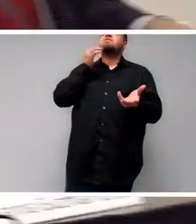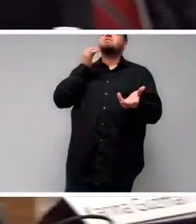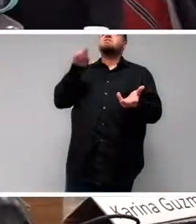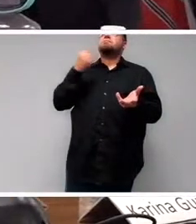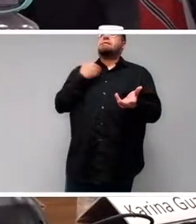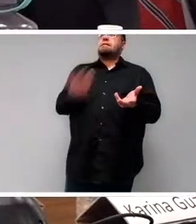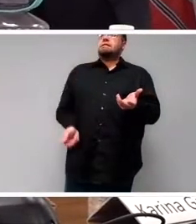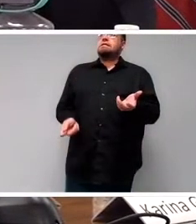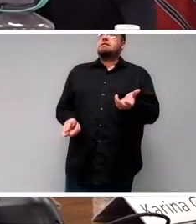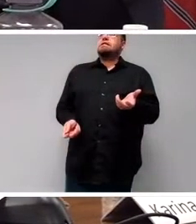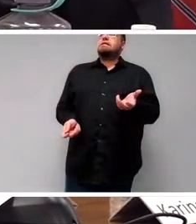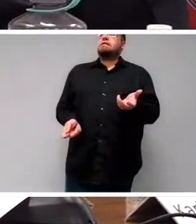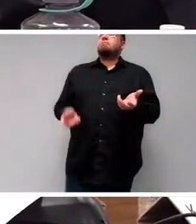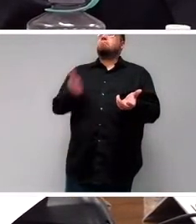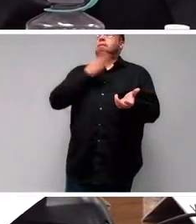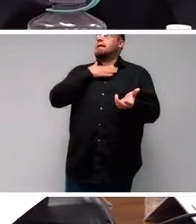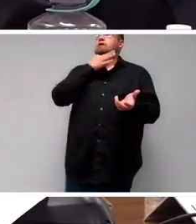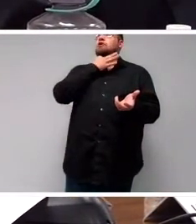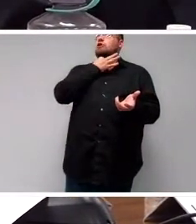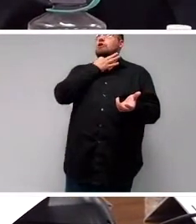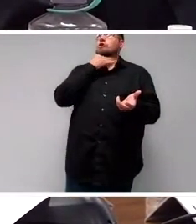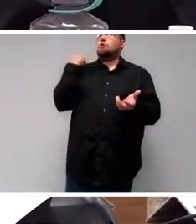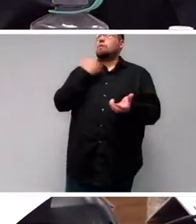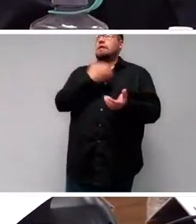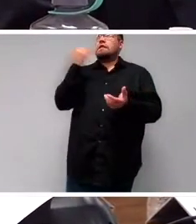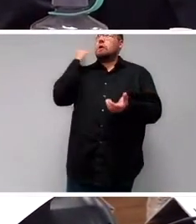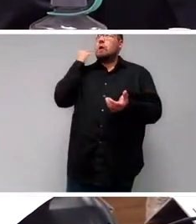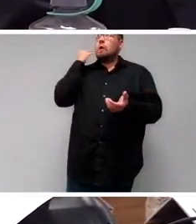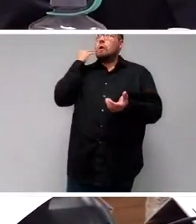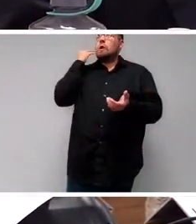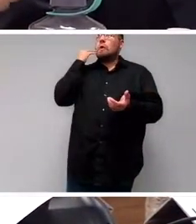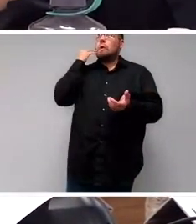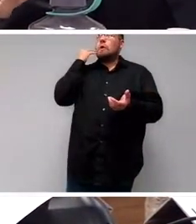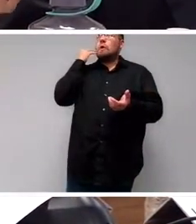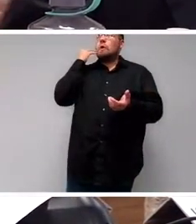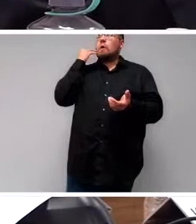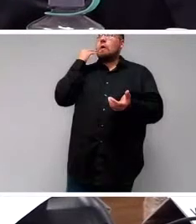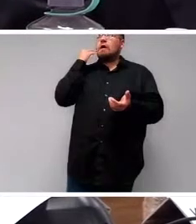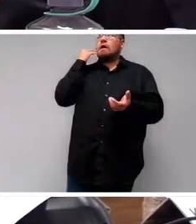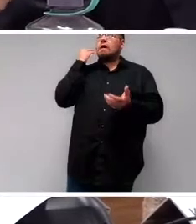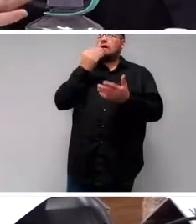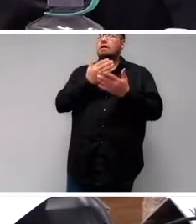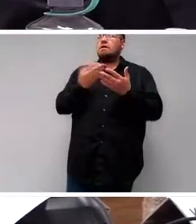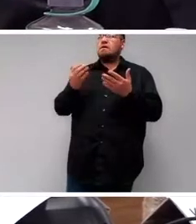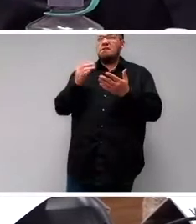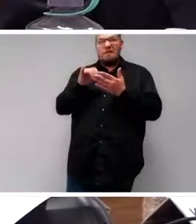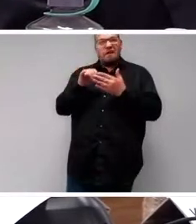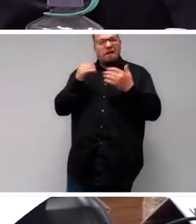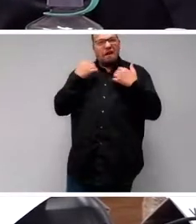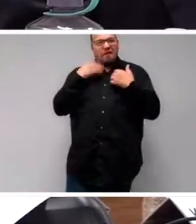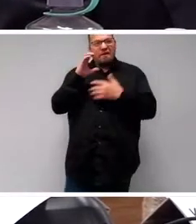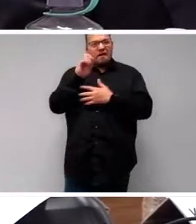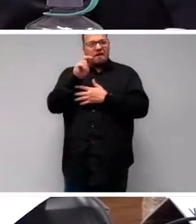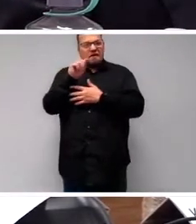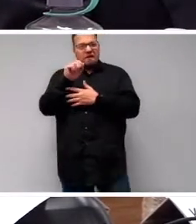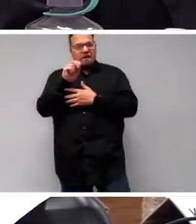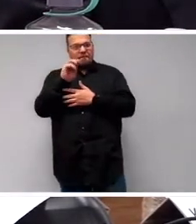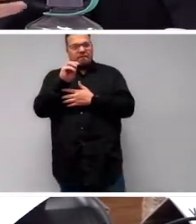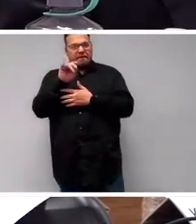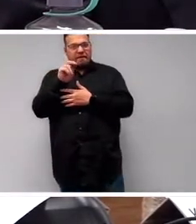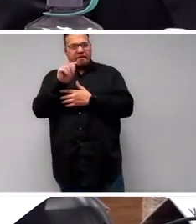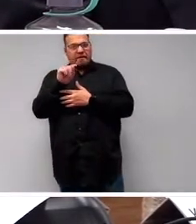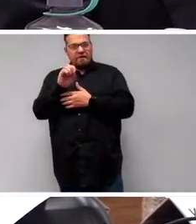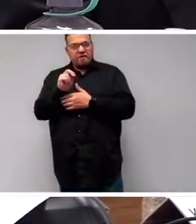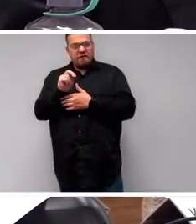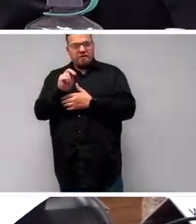just curiosity. Do we know of comparable sites, for example, that have contamination that have been built on any, like? Have